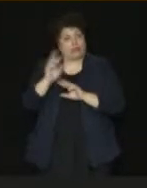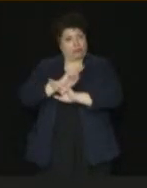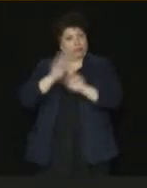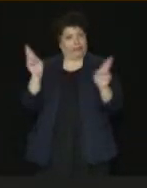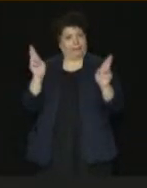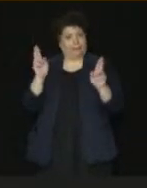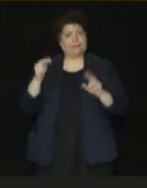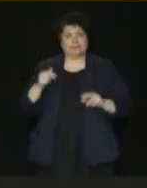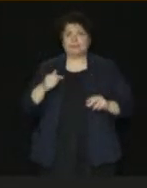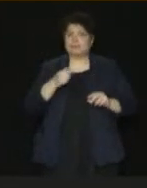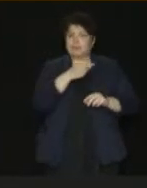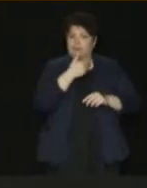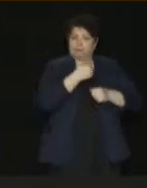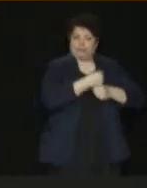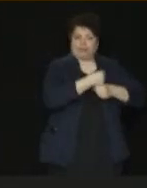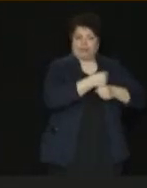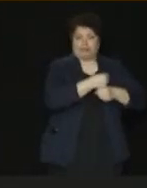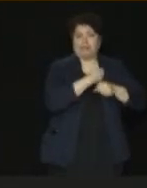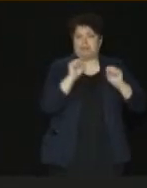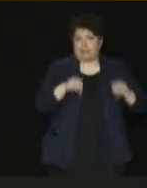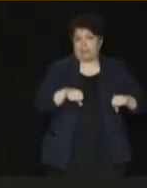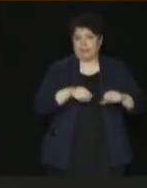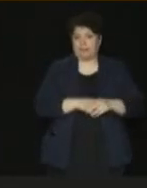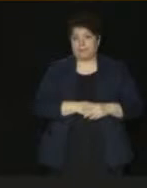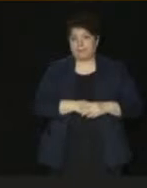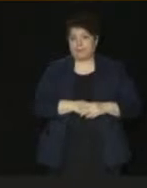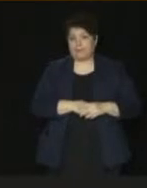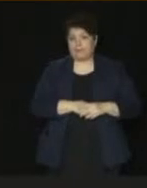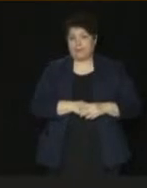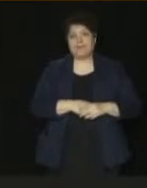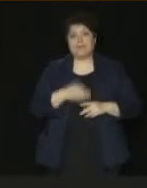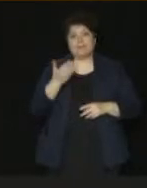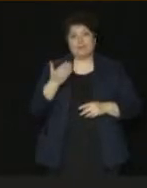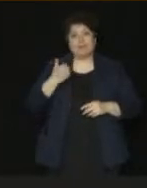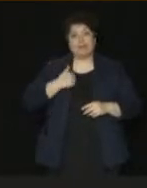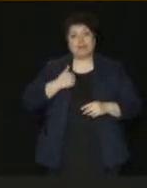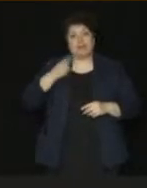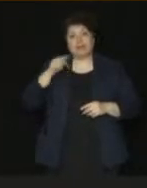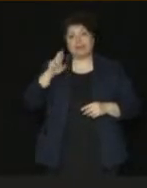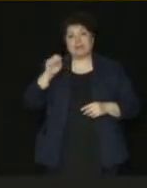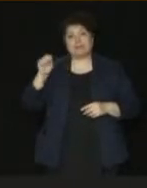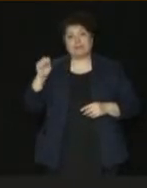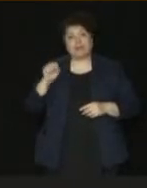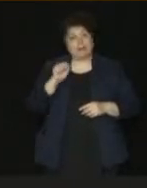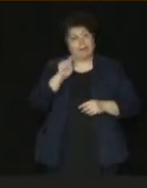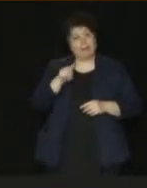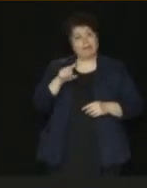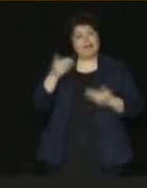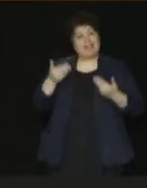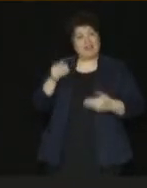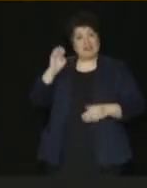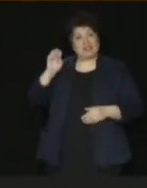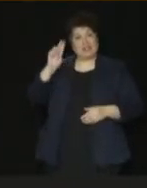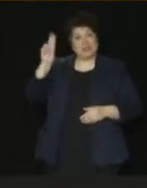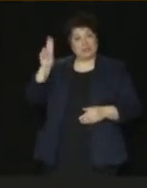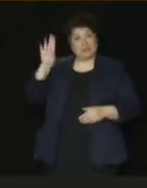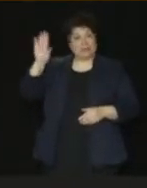to be ready to respond. Prime Minister Mike Blanchfield, Canadian Press. On the EU export restrictions,